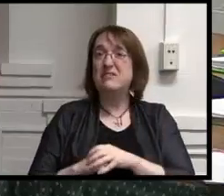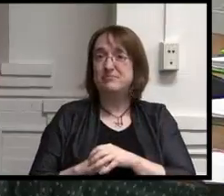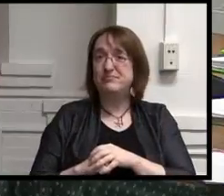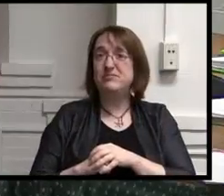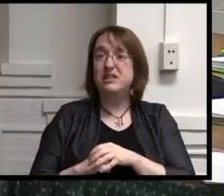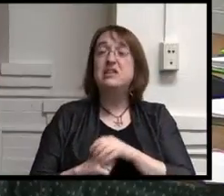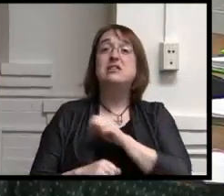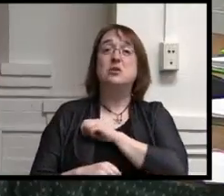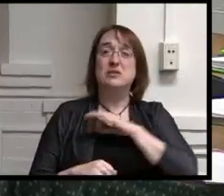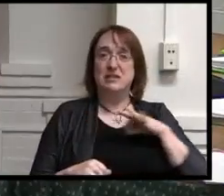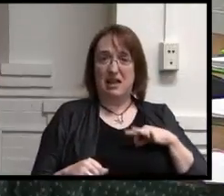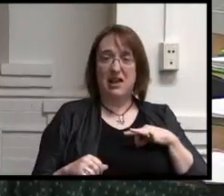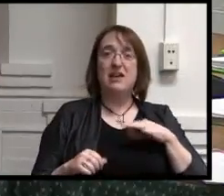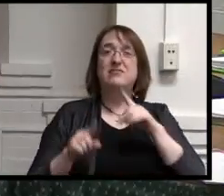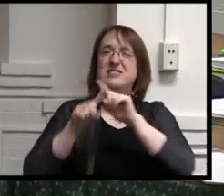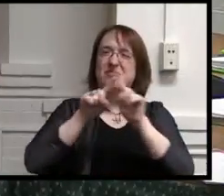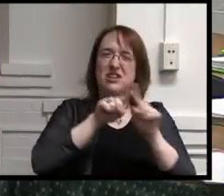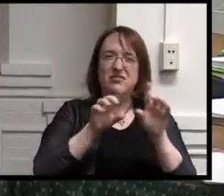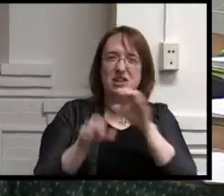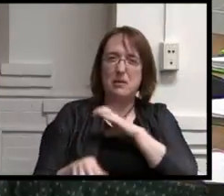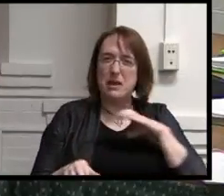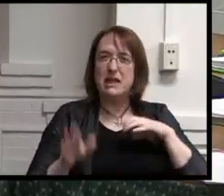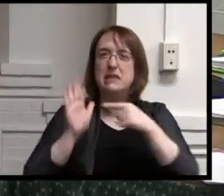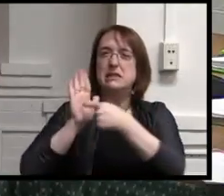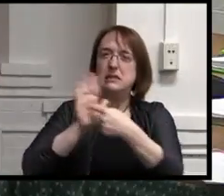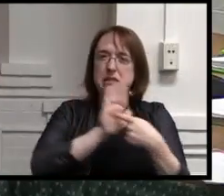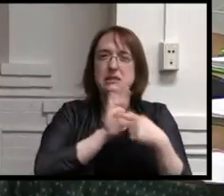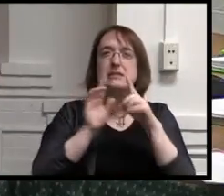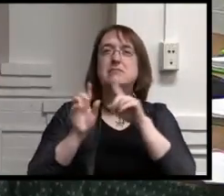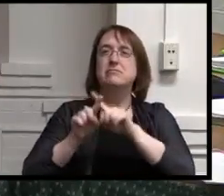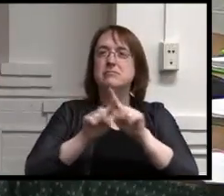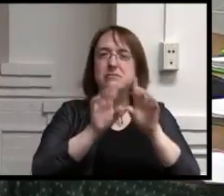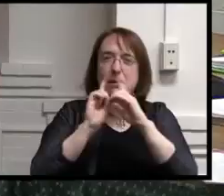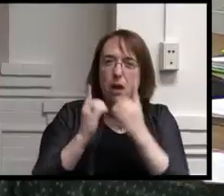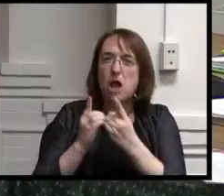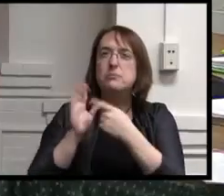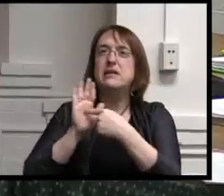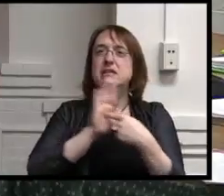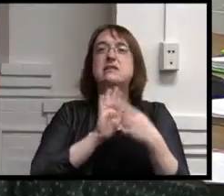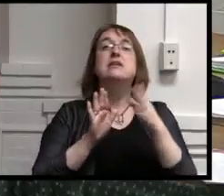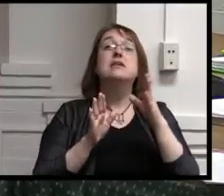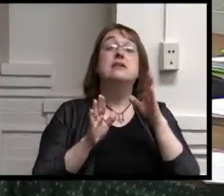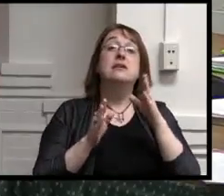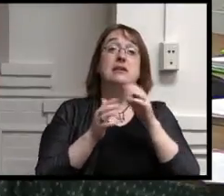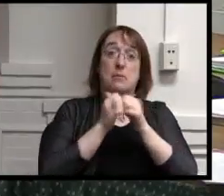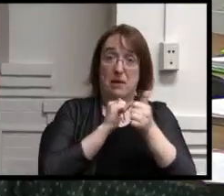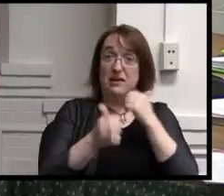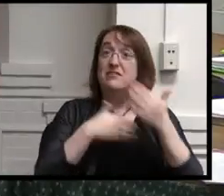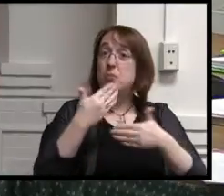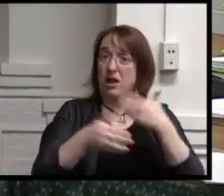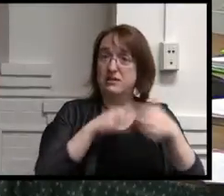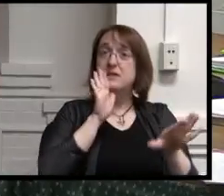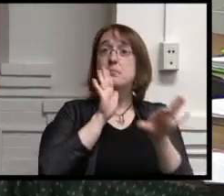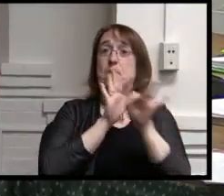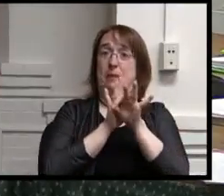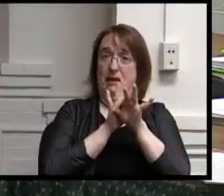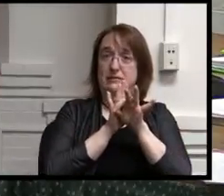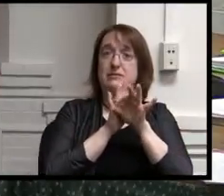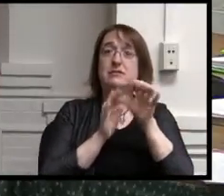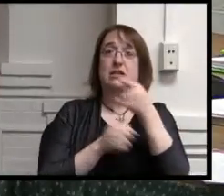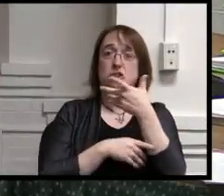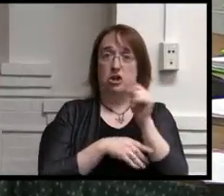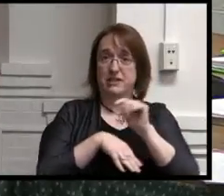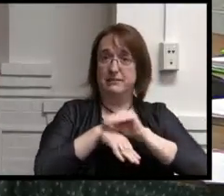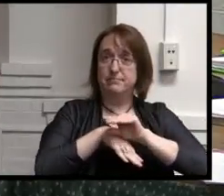of staff representing all the different departments in the town. Then we went through a competitive process to select a consultant. CCI